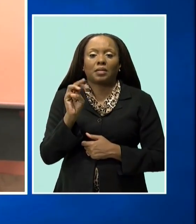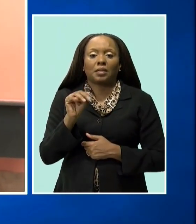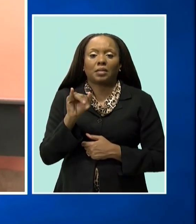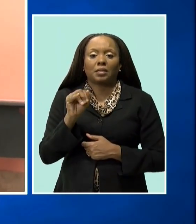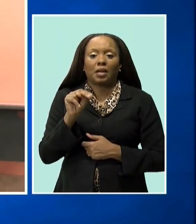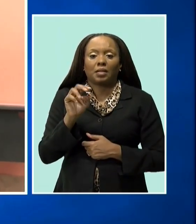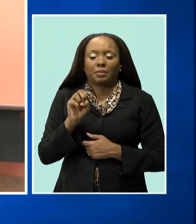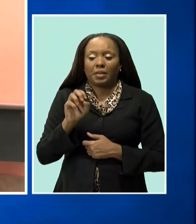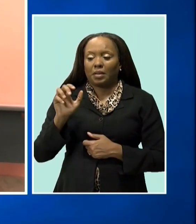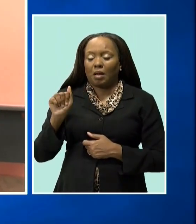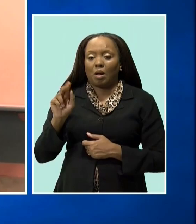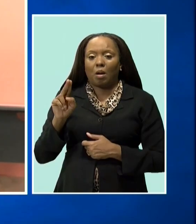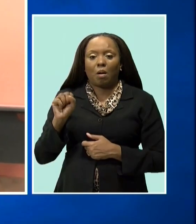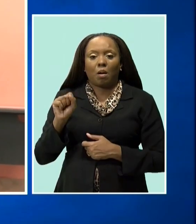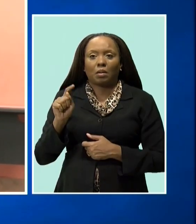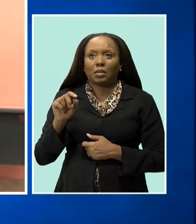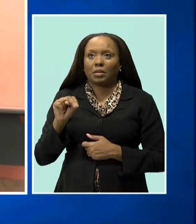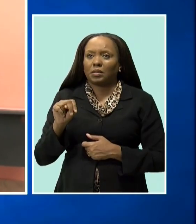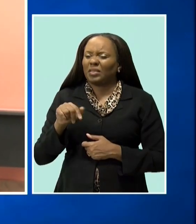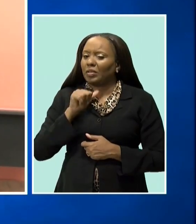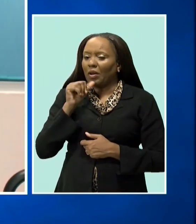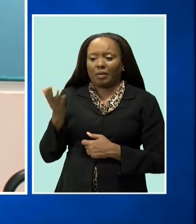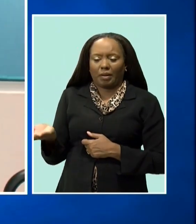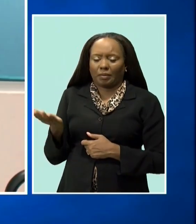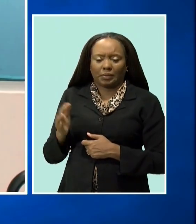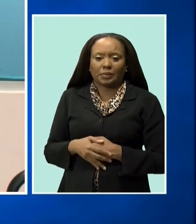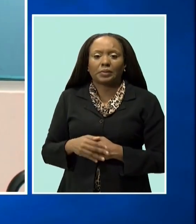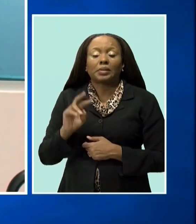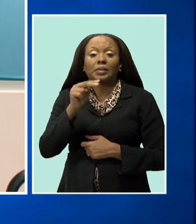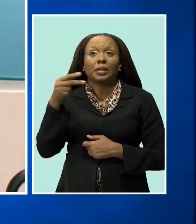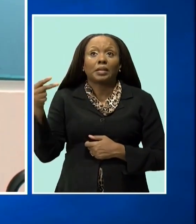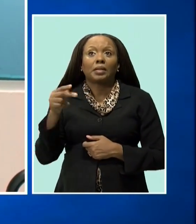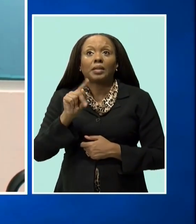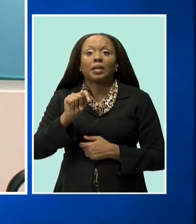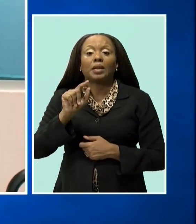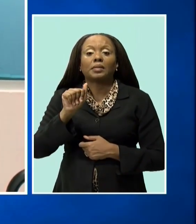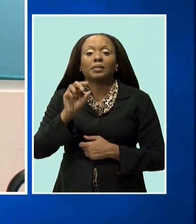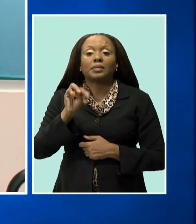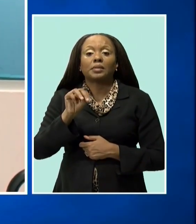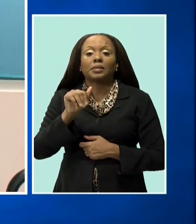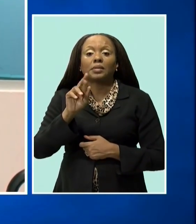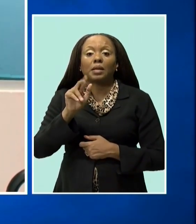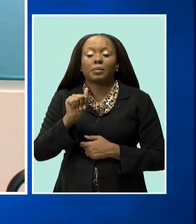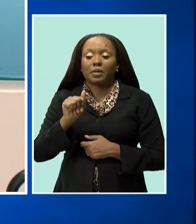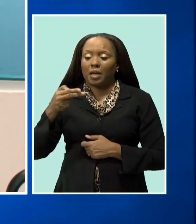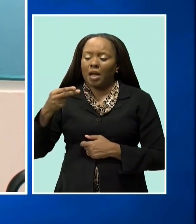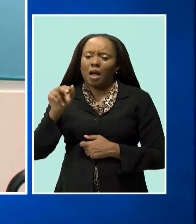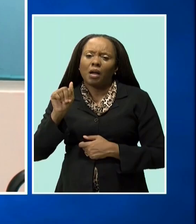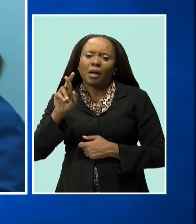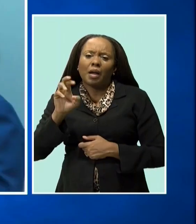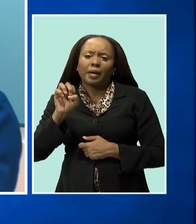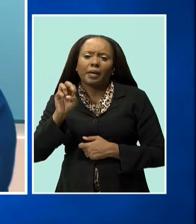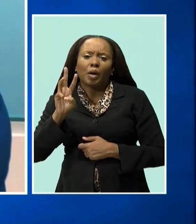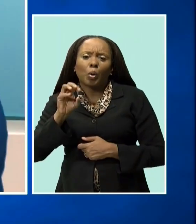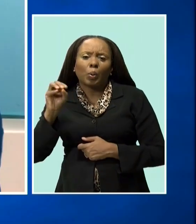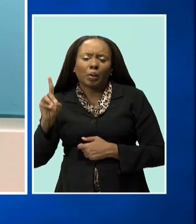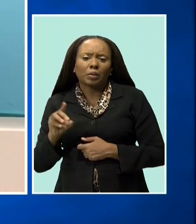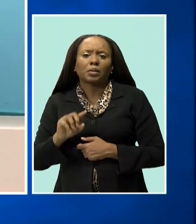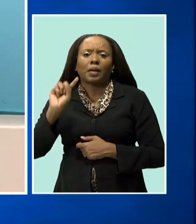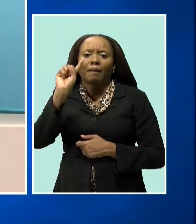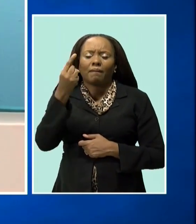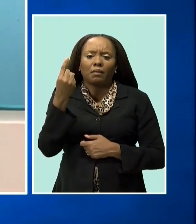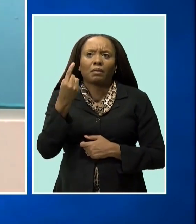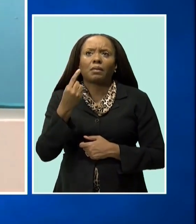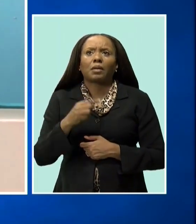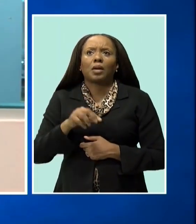Jasmine Originals, who was not present to collect her prize. Second prize went to Tamara Harewood for Flawless Blends. And first prize